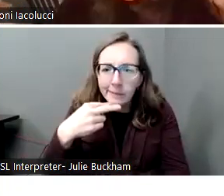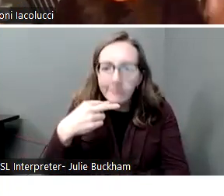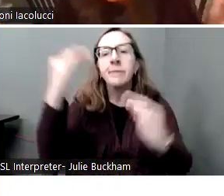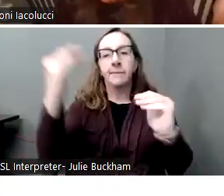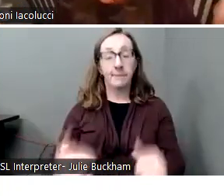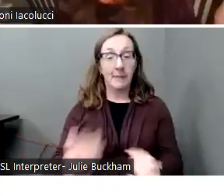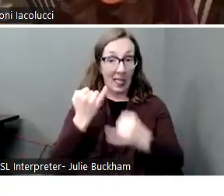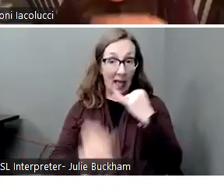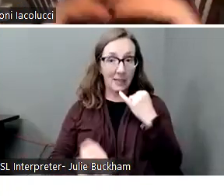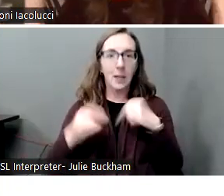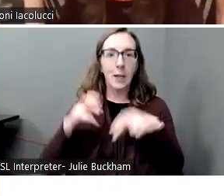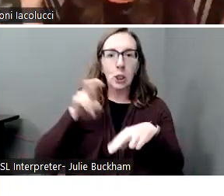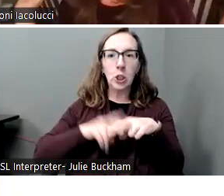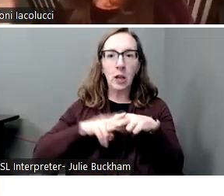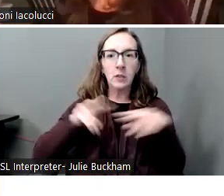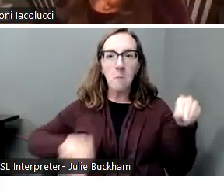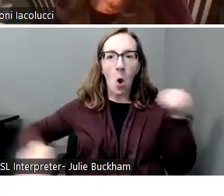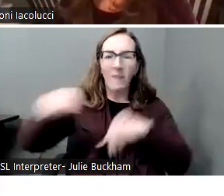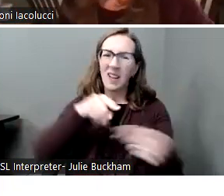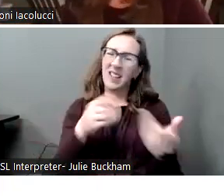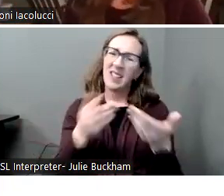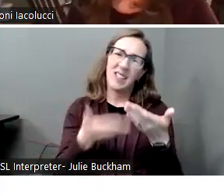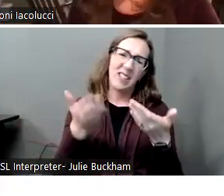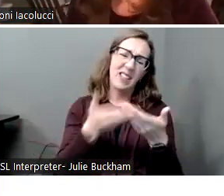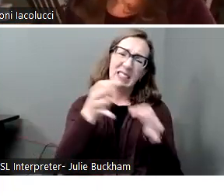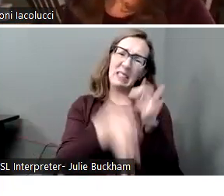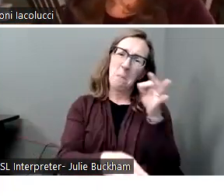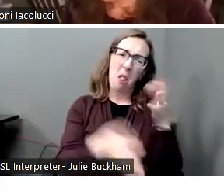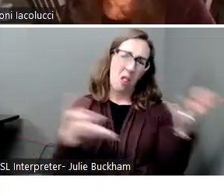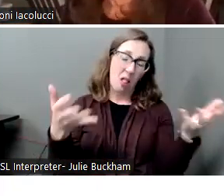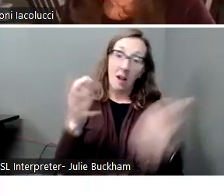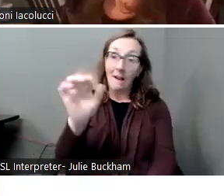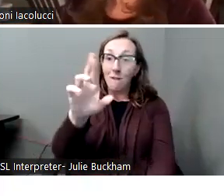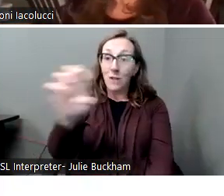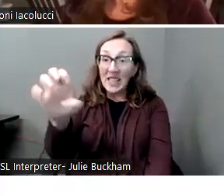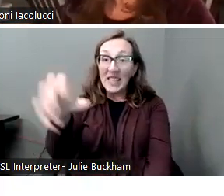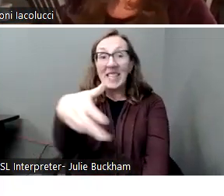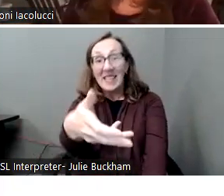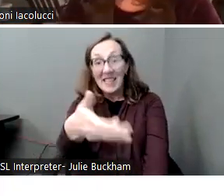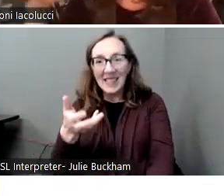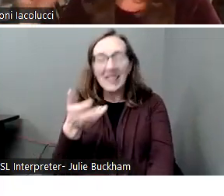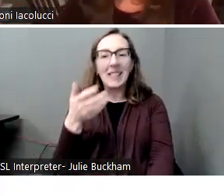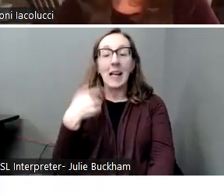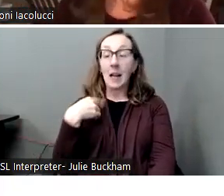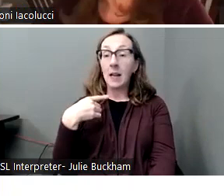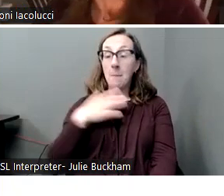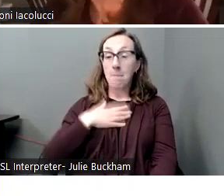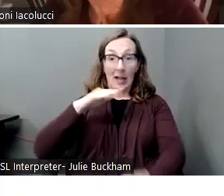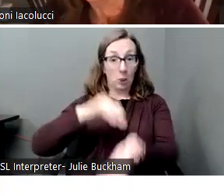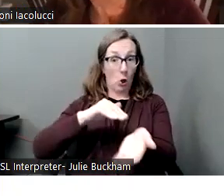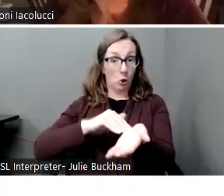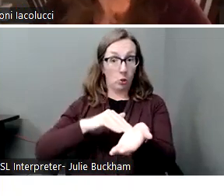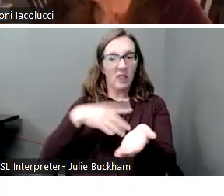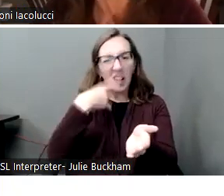lastly, movable chairs. These are all simple, free things. The example I gave with my doctor, he simply moved his